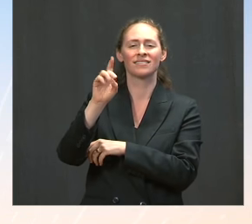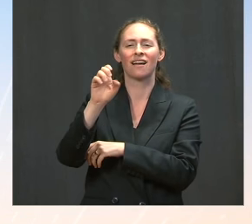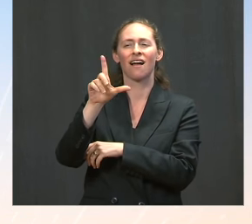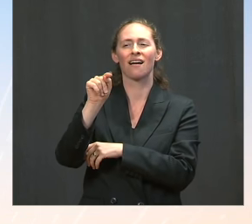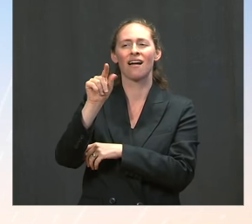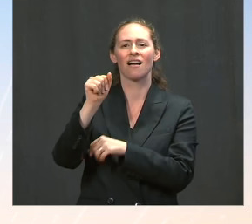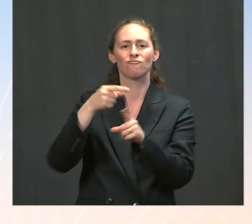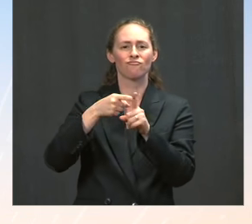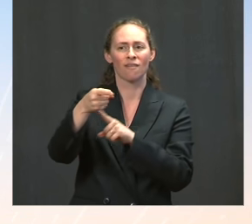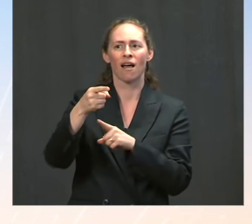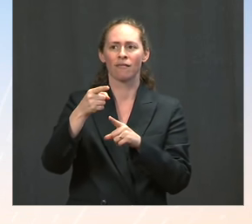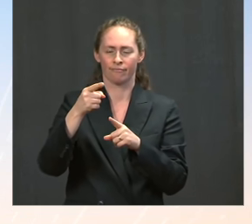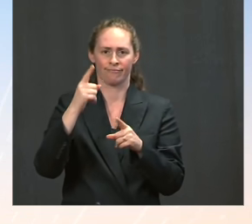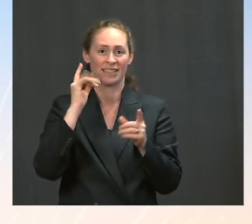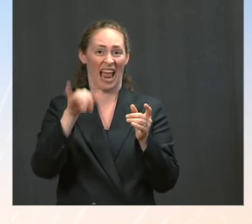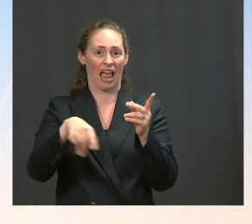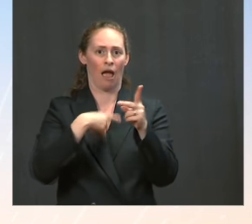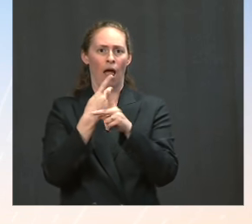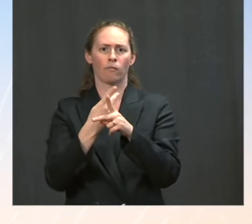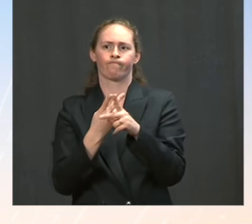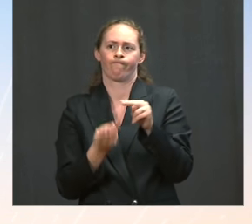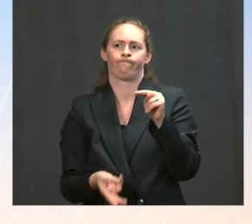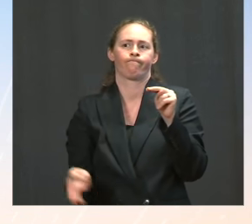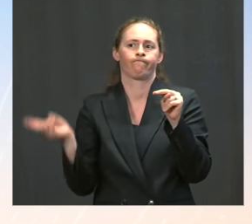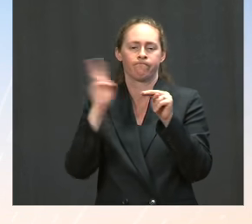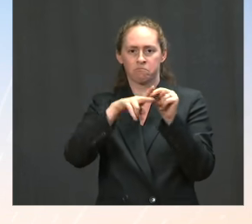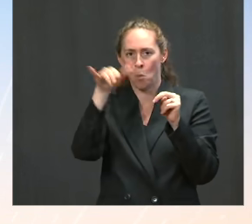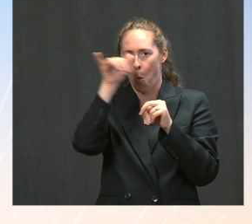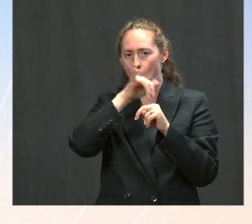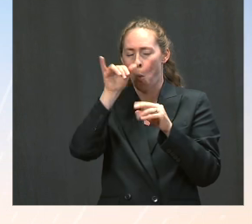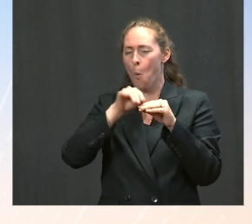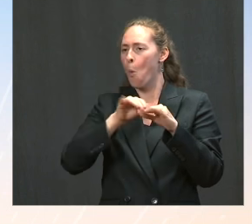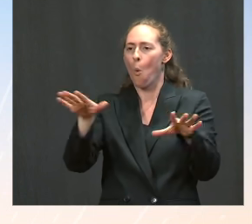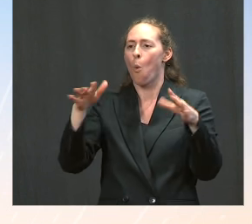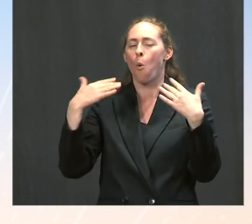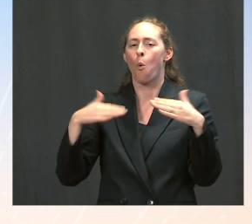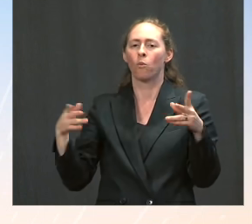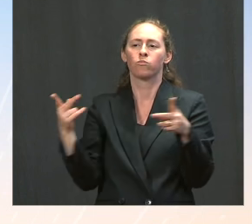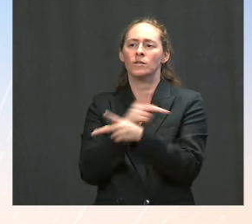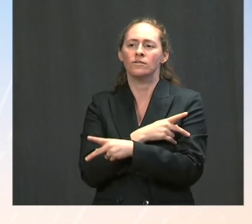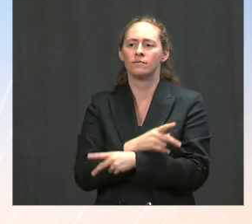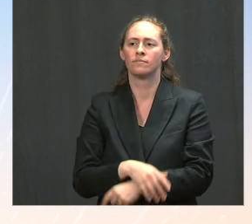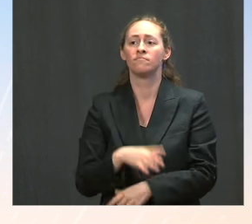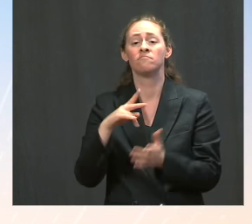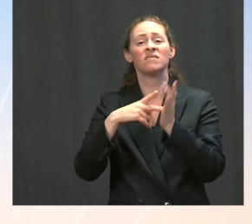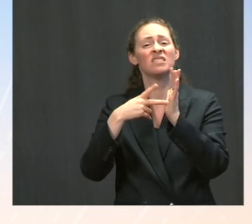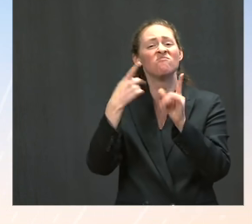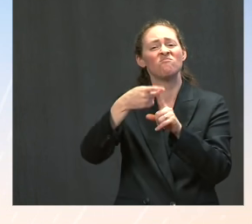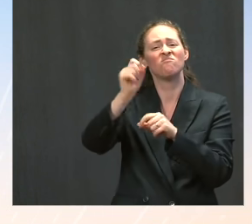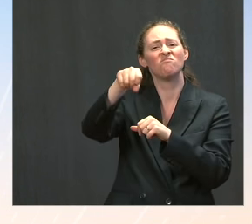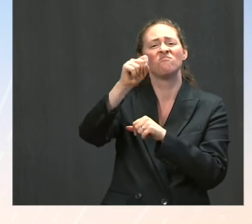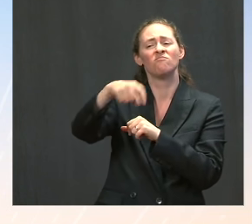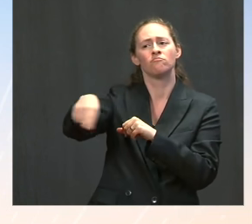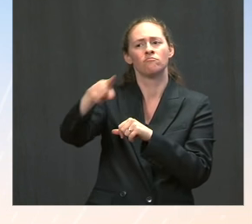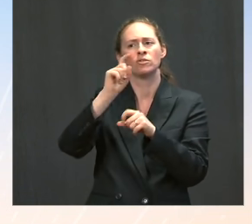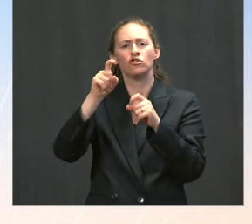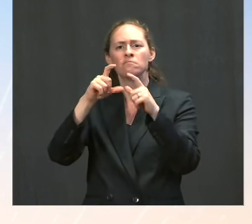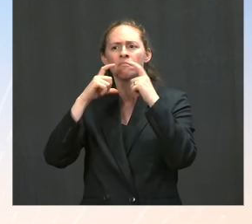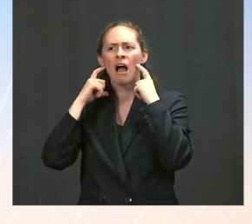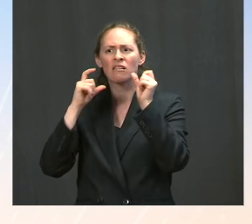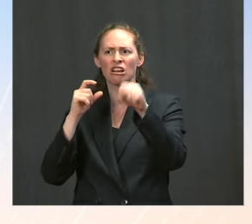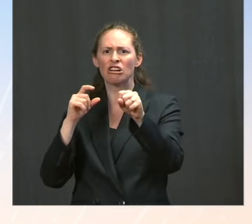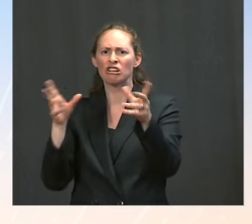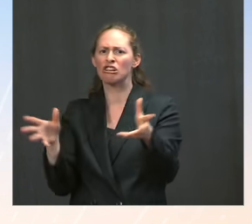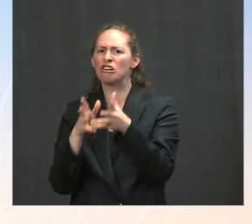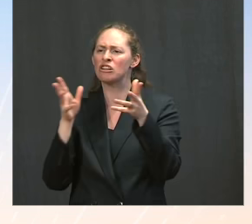question, more quickly across people. People should wear masks, and that is something we will continue to encourage leaders and civic